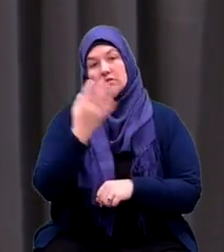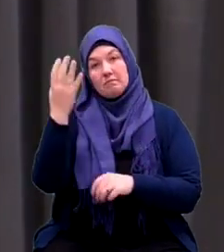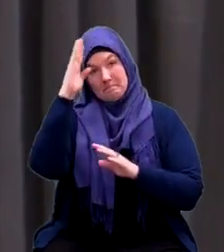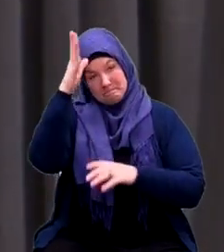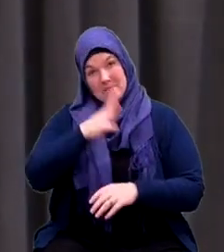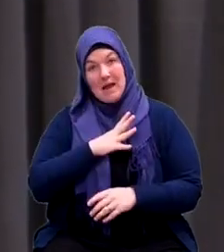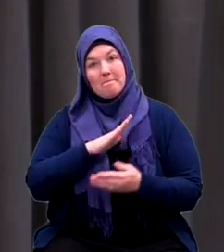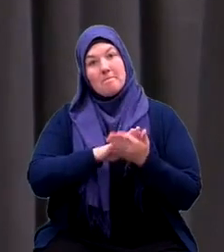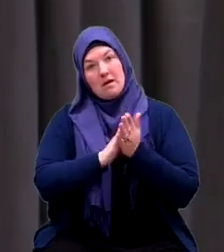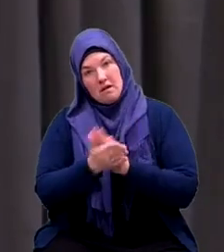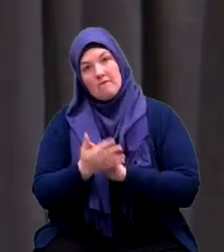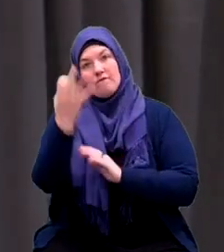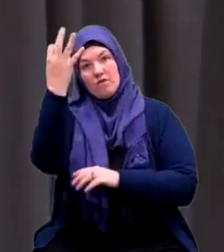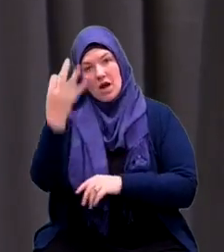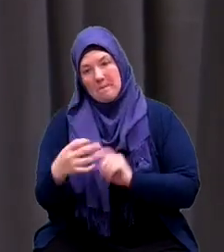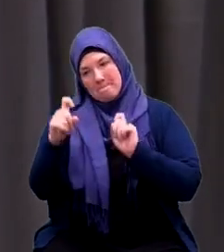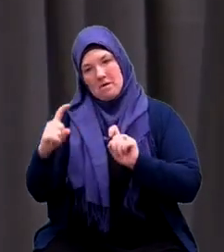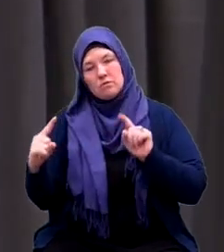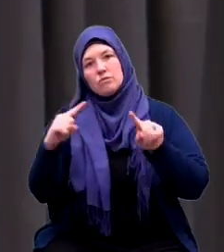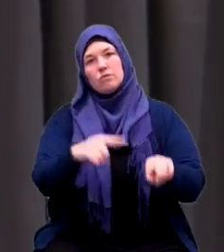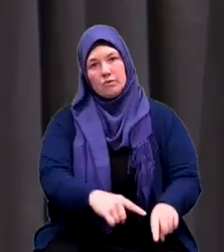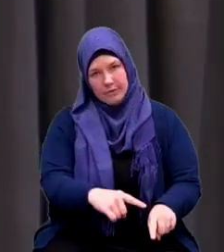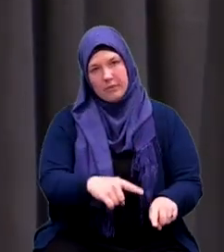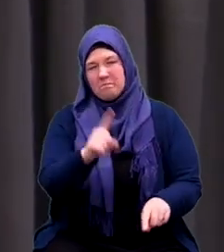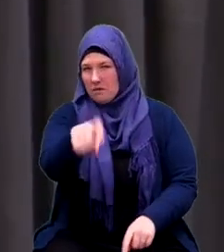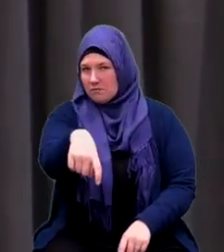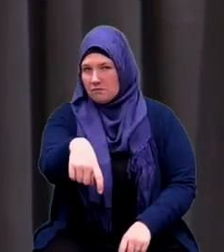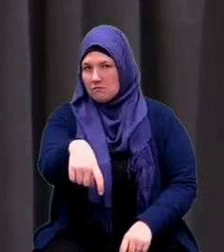and make sure they get the message.